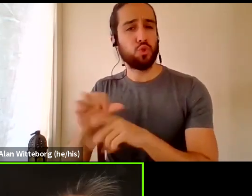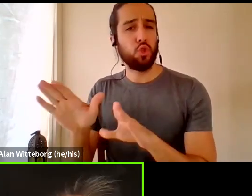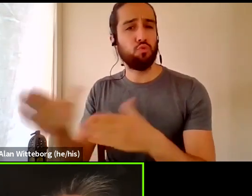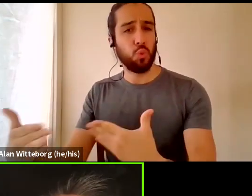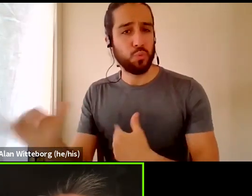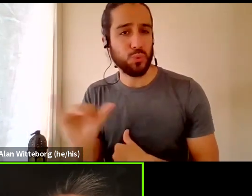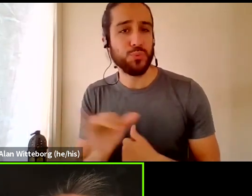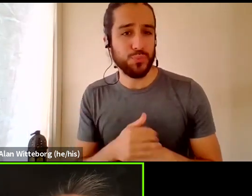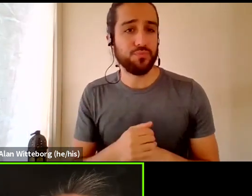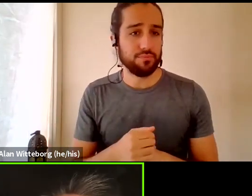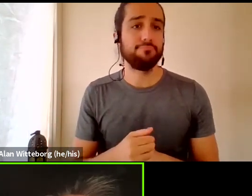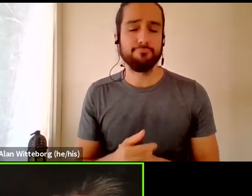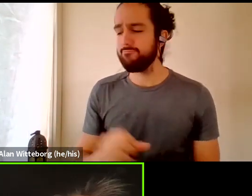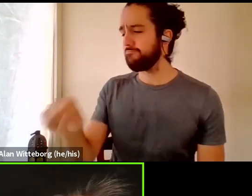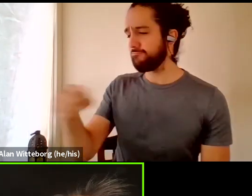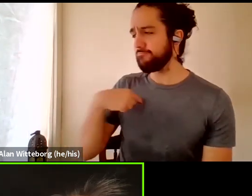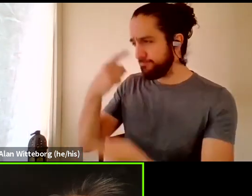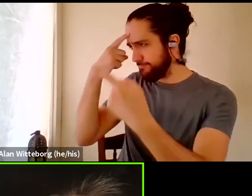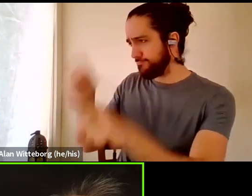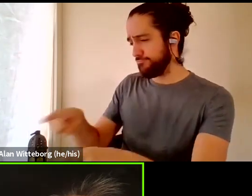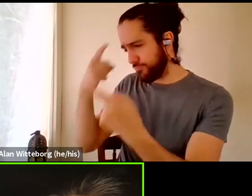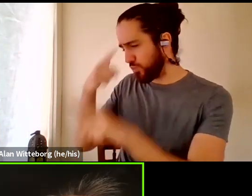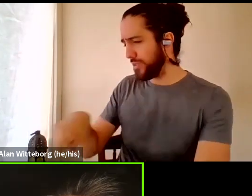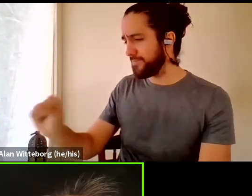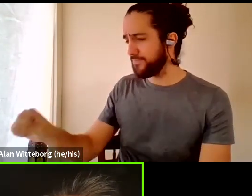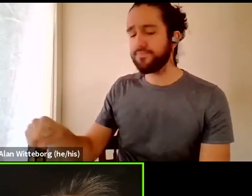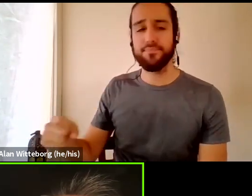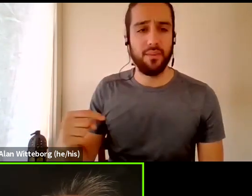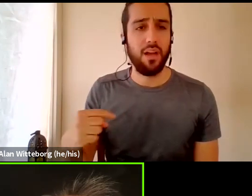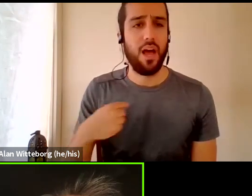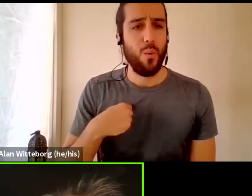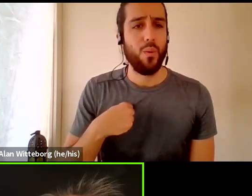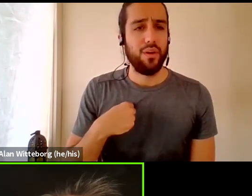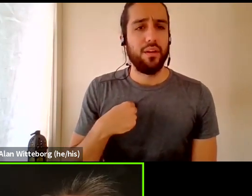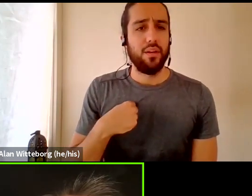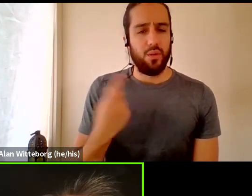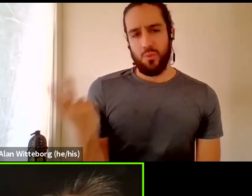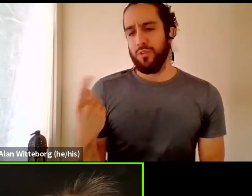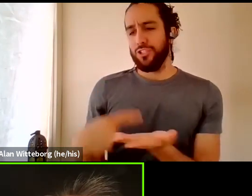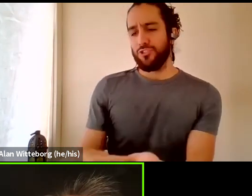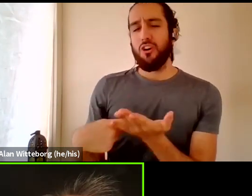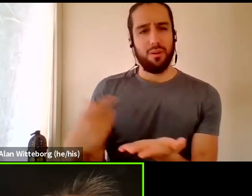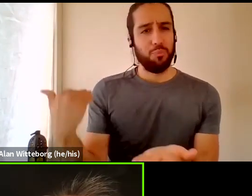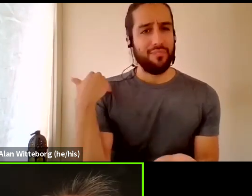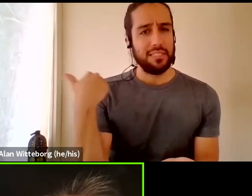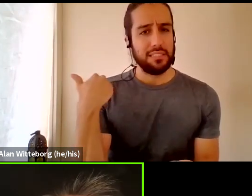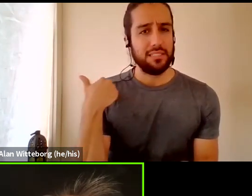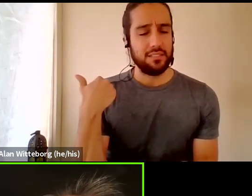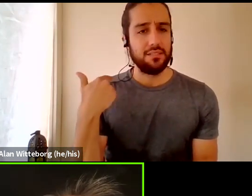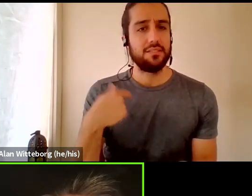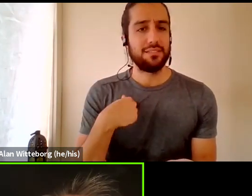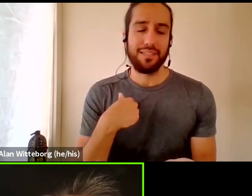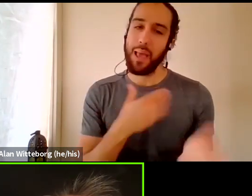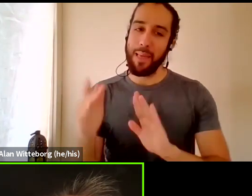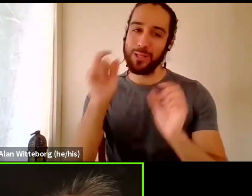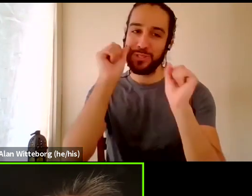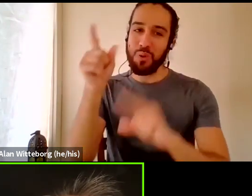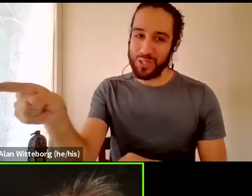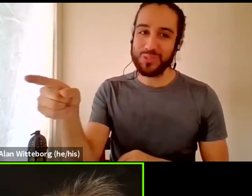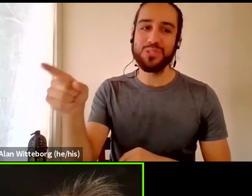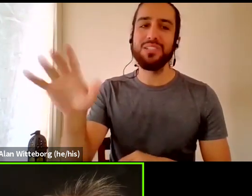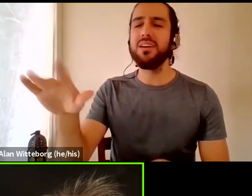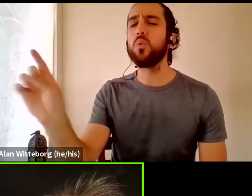I agree. I'm thinking a little bit about, you know, we talked previously, just I was going to surprise you by saying, where's